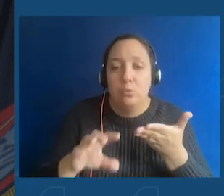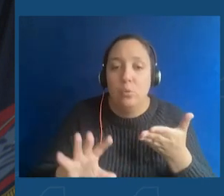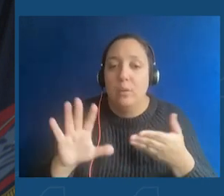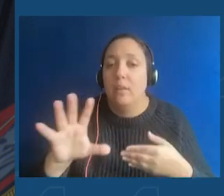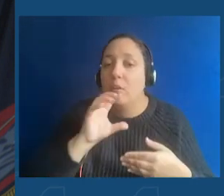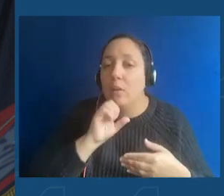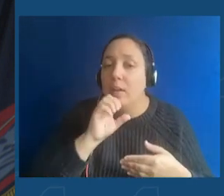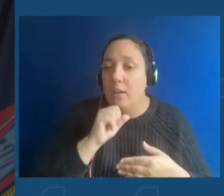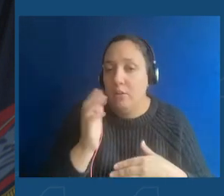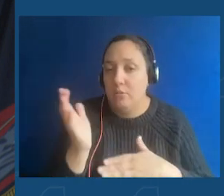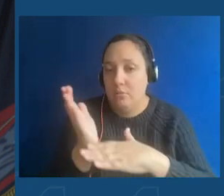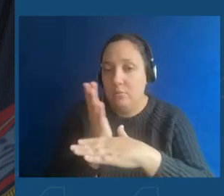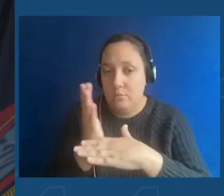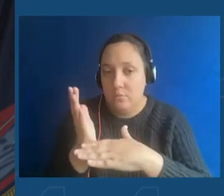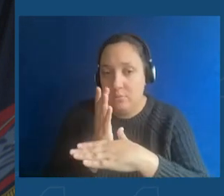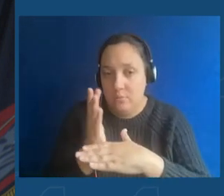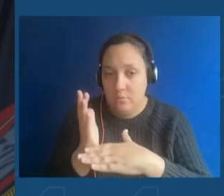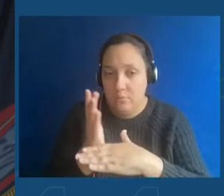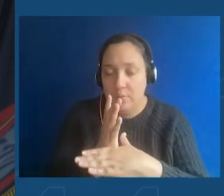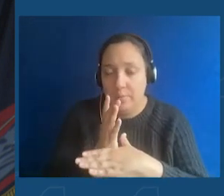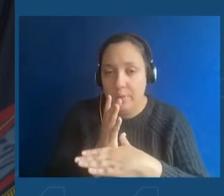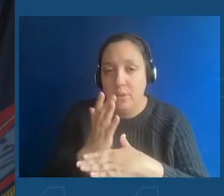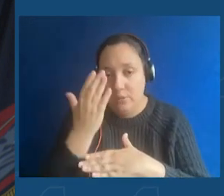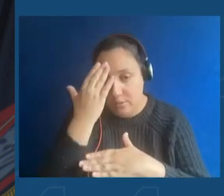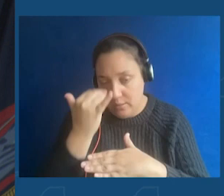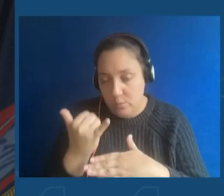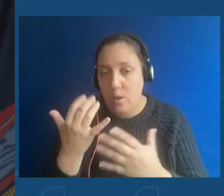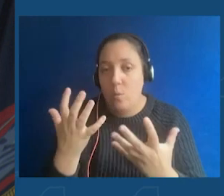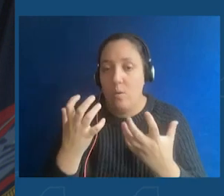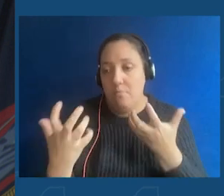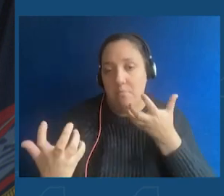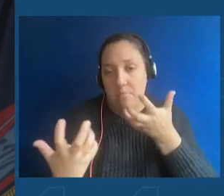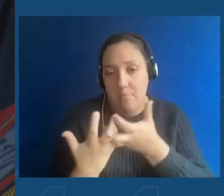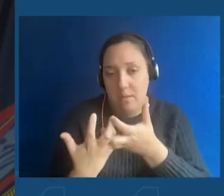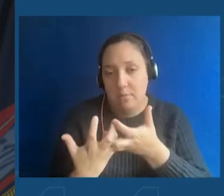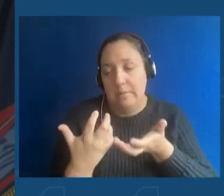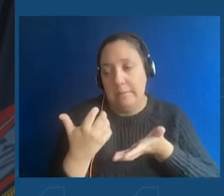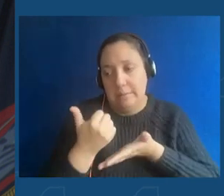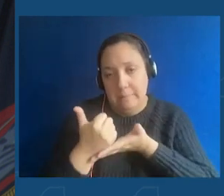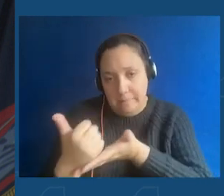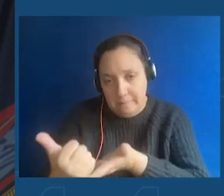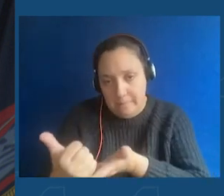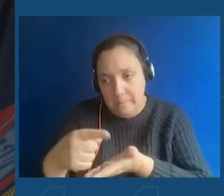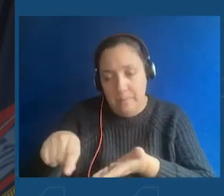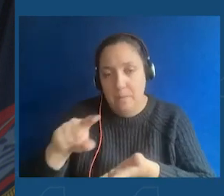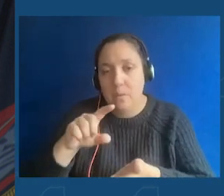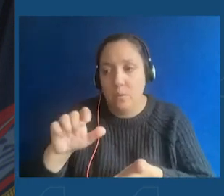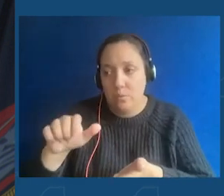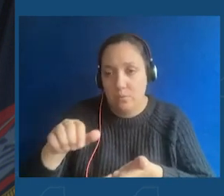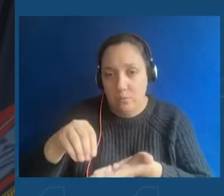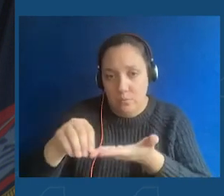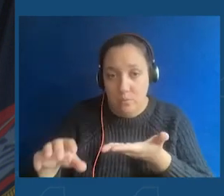positioned to accommodate the health care needs of all of our students, and the students will be welcoming from other states.